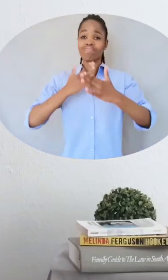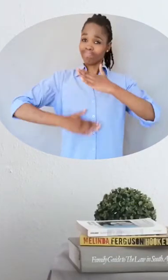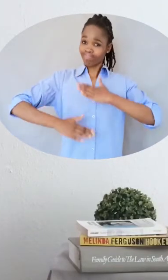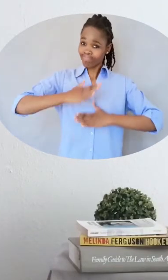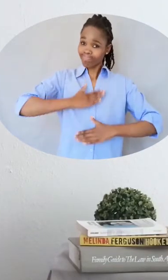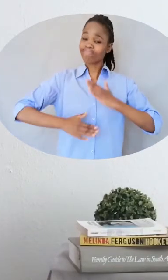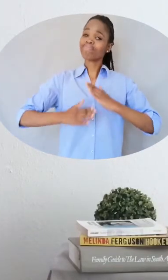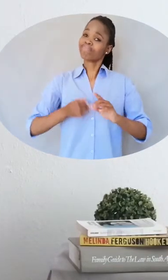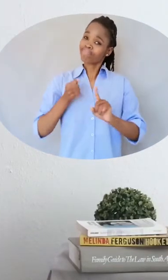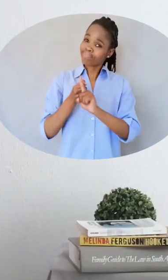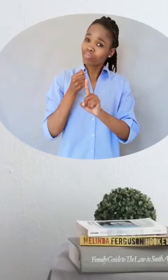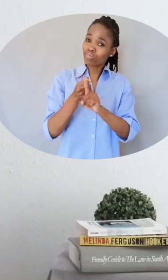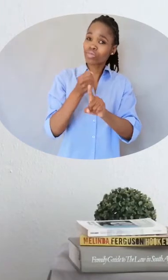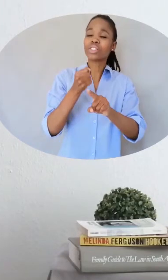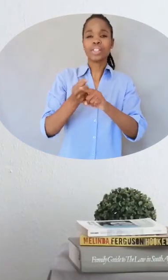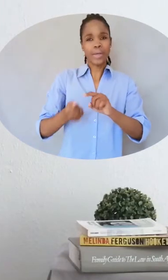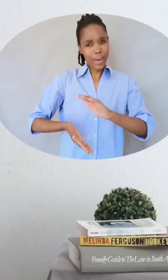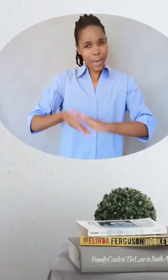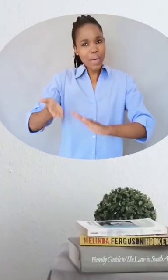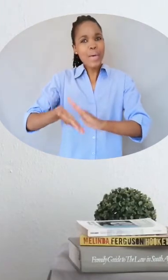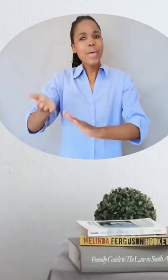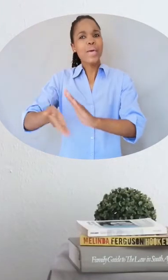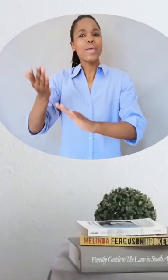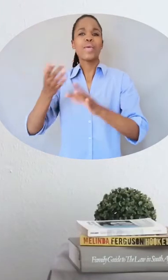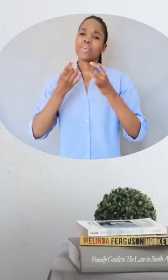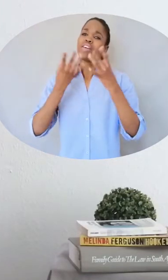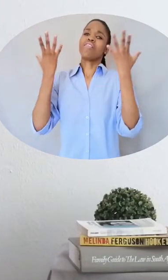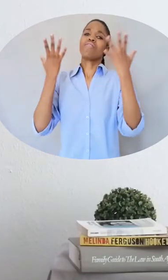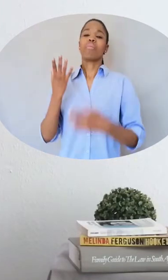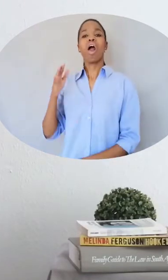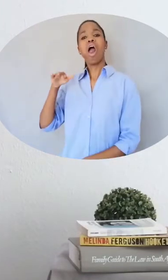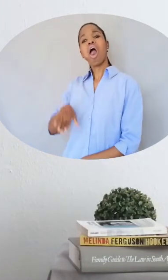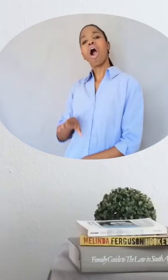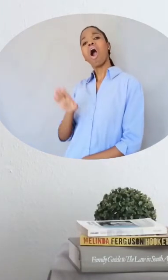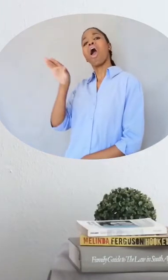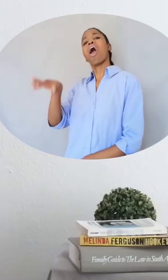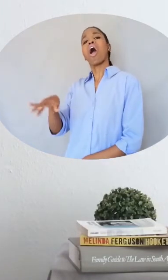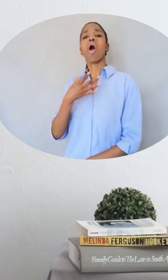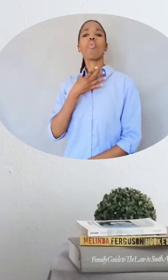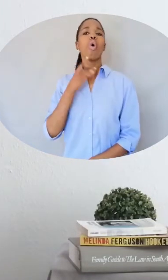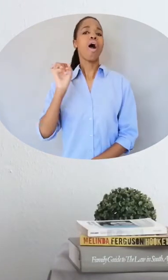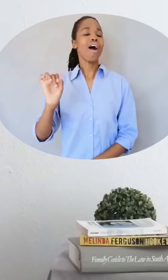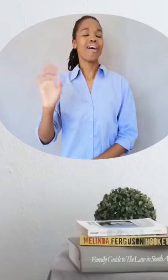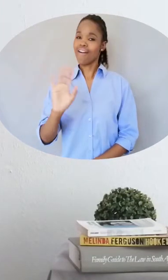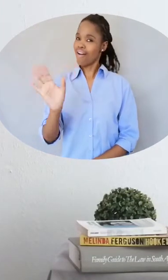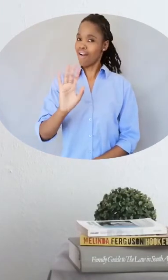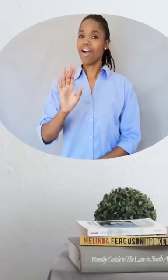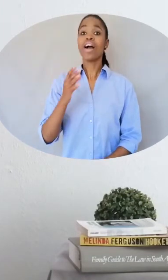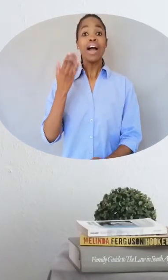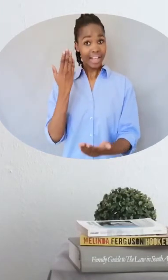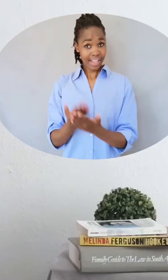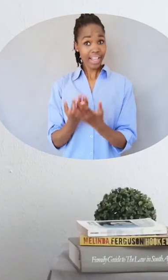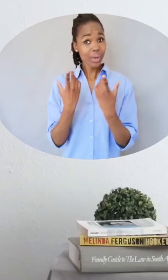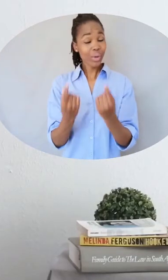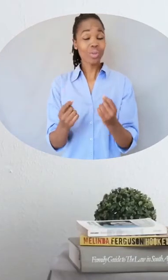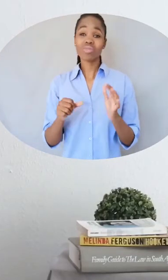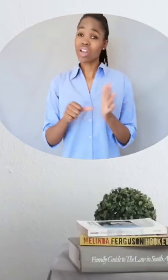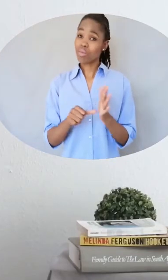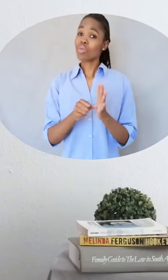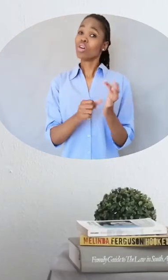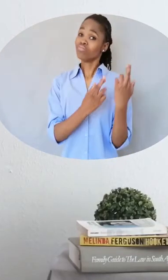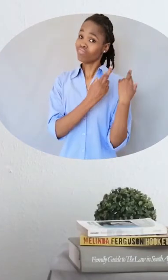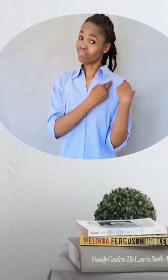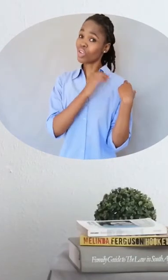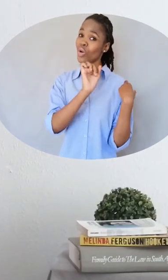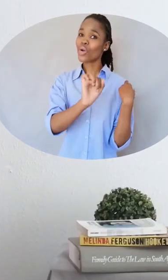must be persistent and you must be consistent as well. Please don't give up, it is possible but you